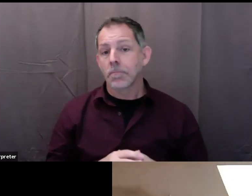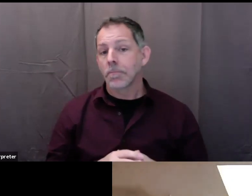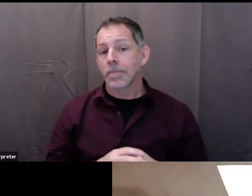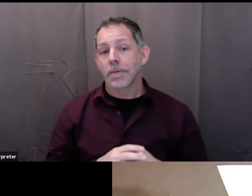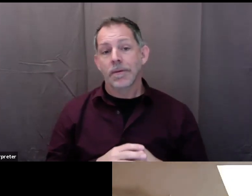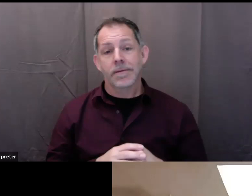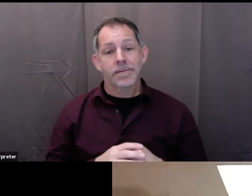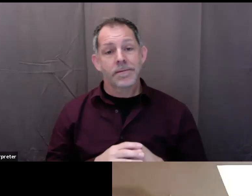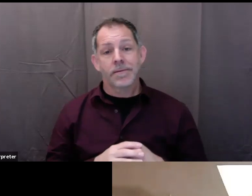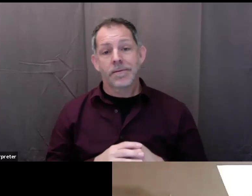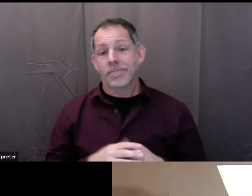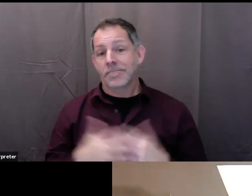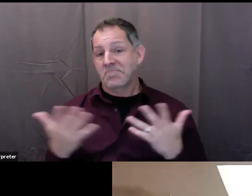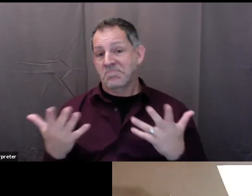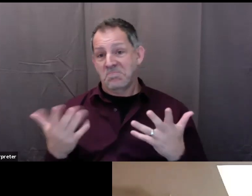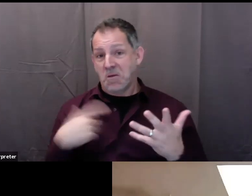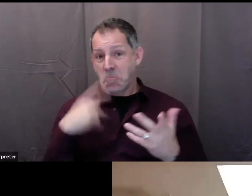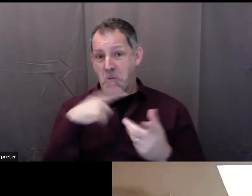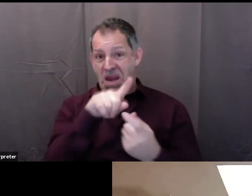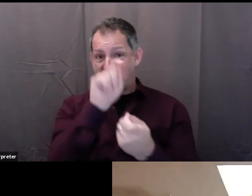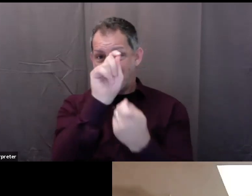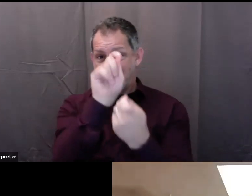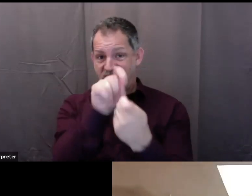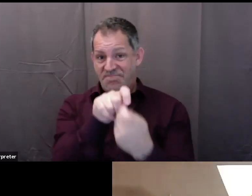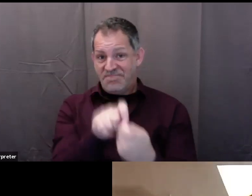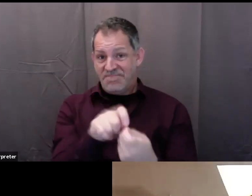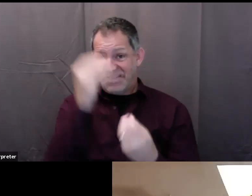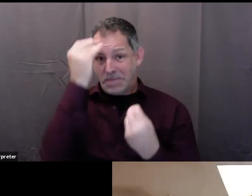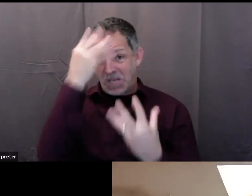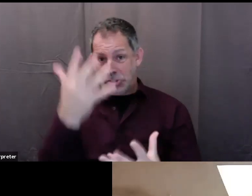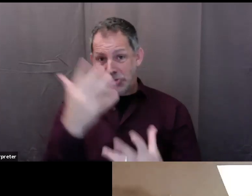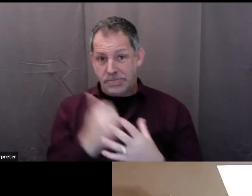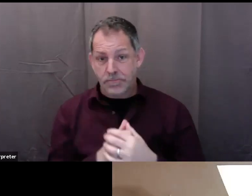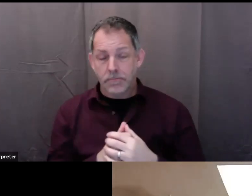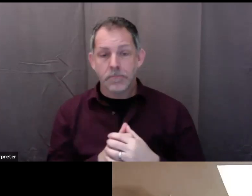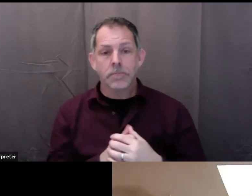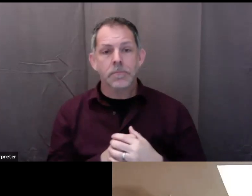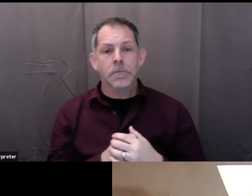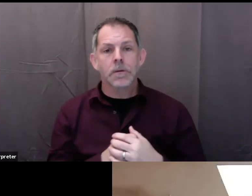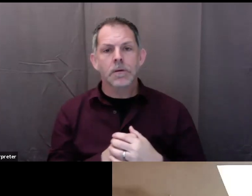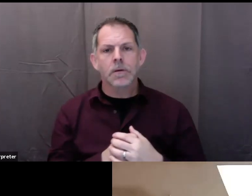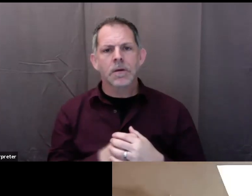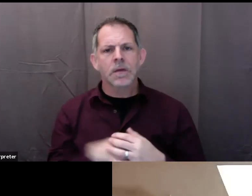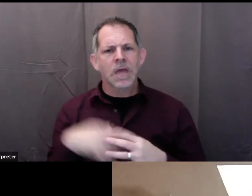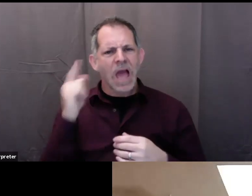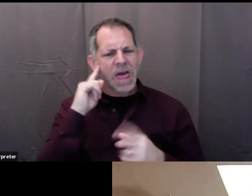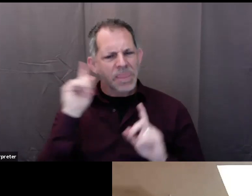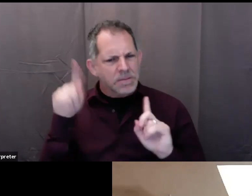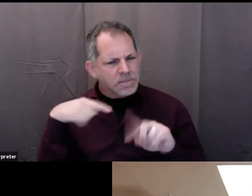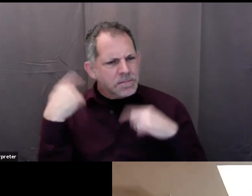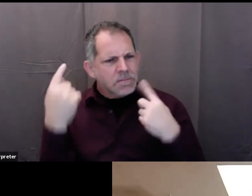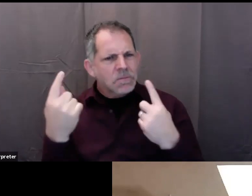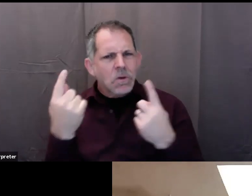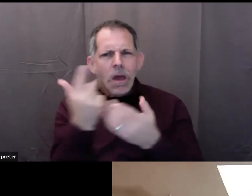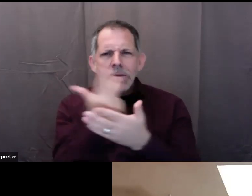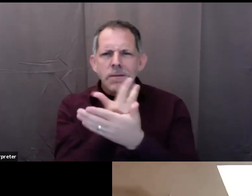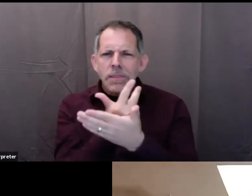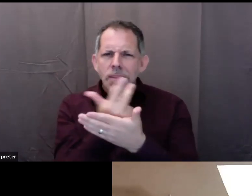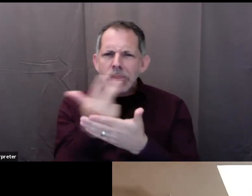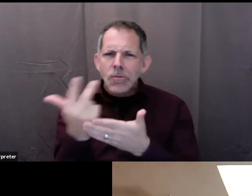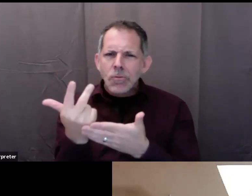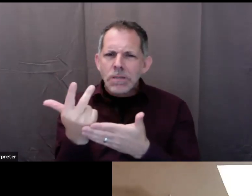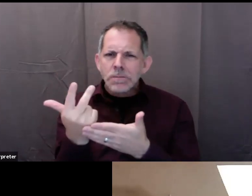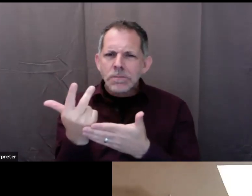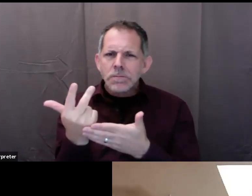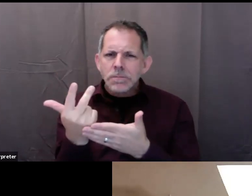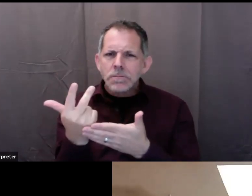now 3 weeks after more than that, after the protests began, we should have